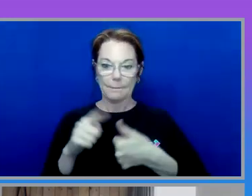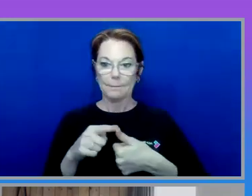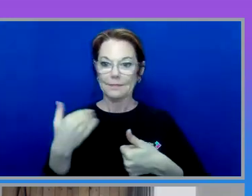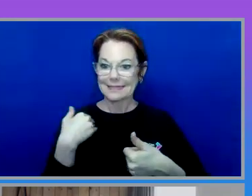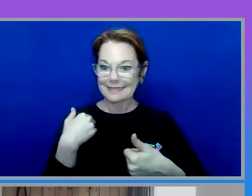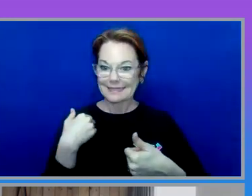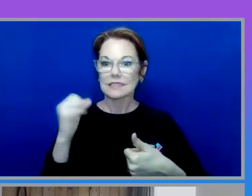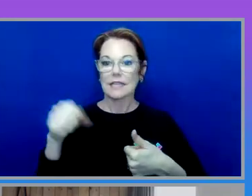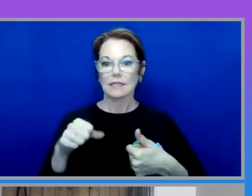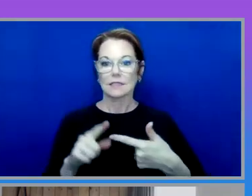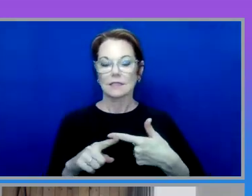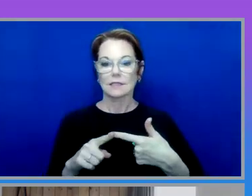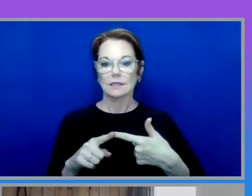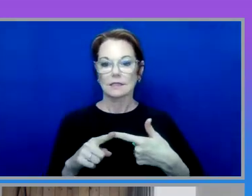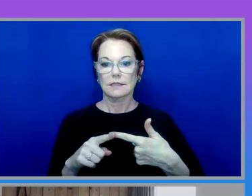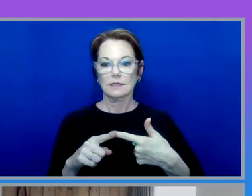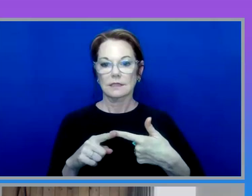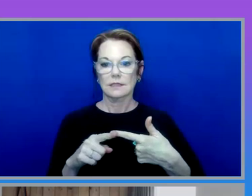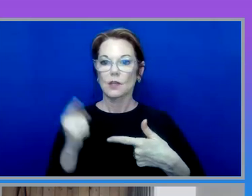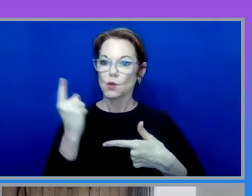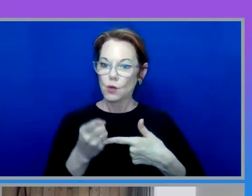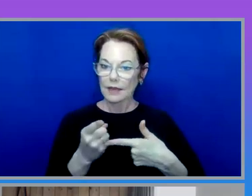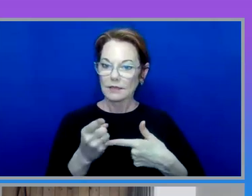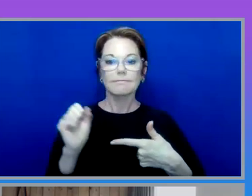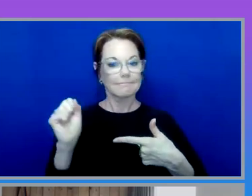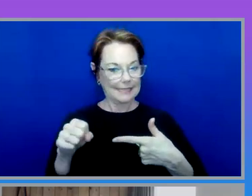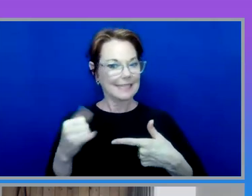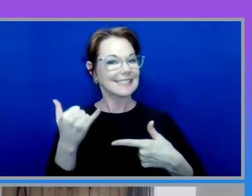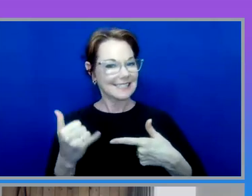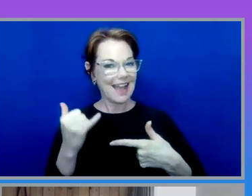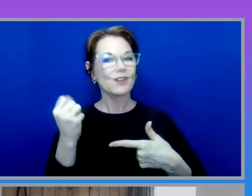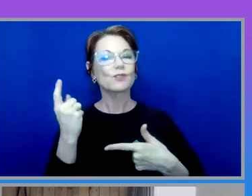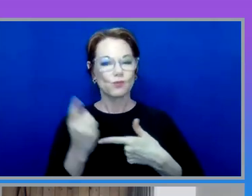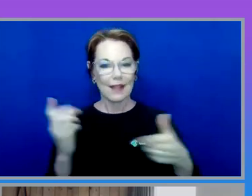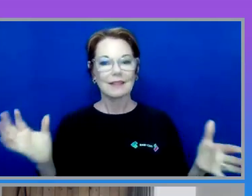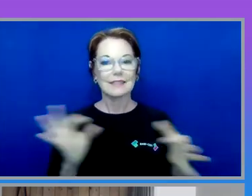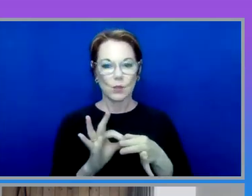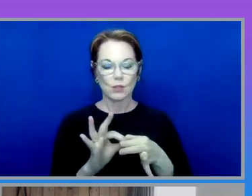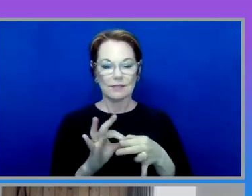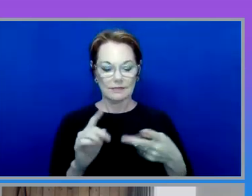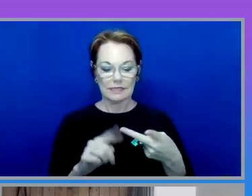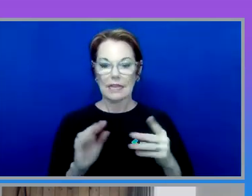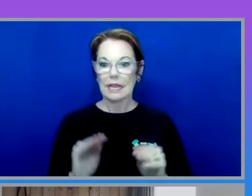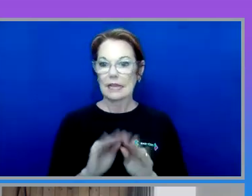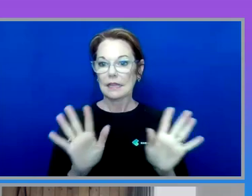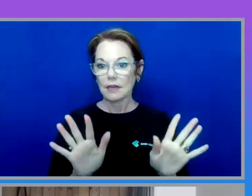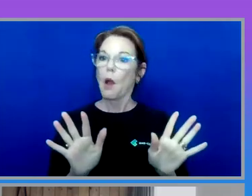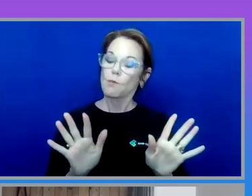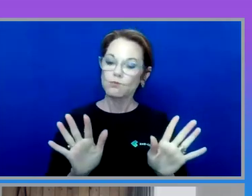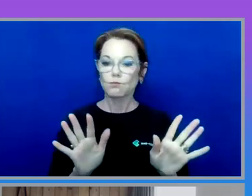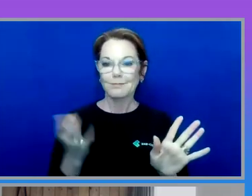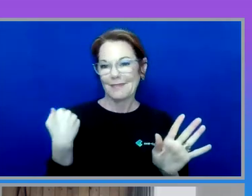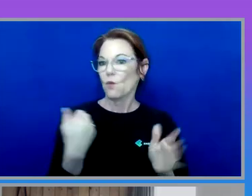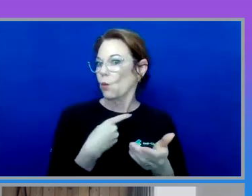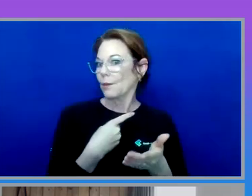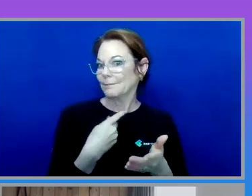Exists? Yes. Correct. Yes, it's now correctly associated. Clear? Well, we passed that before, so we're